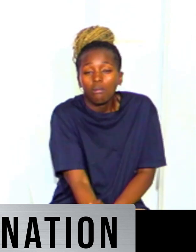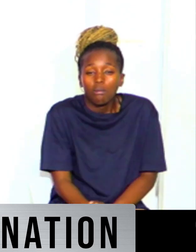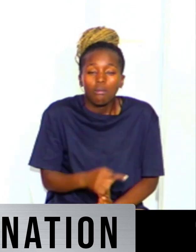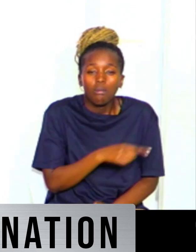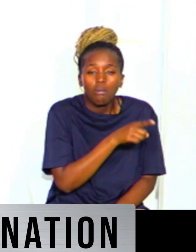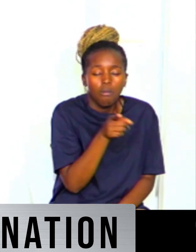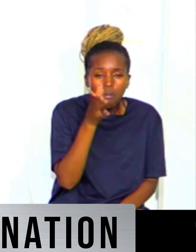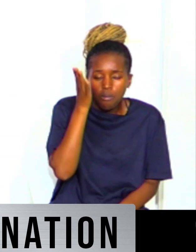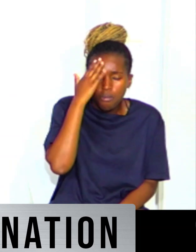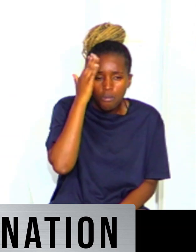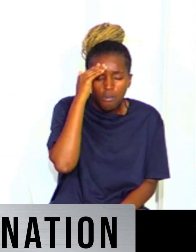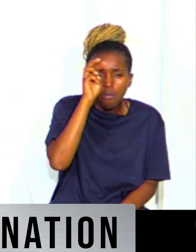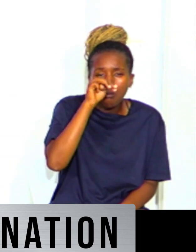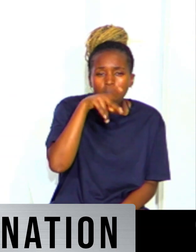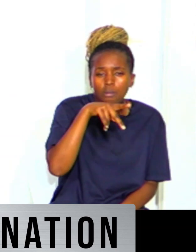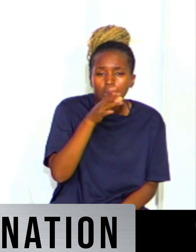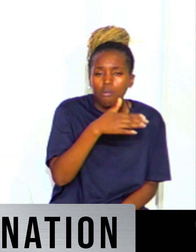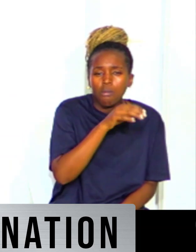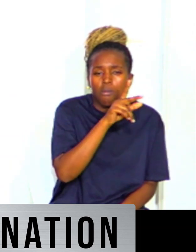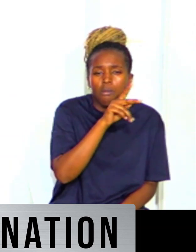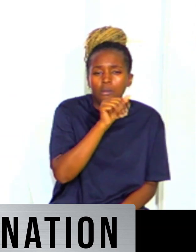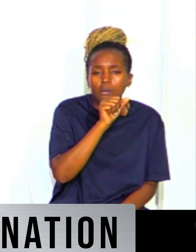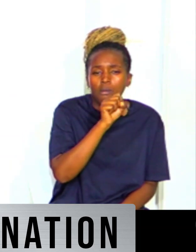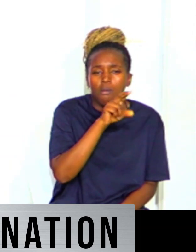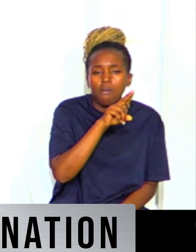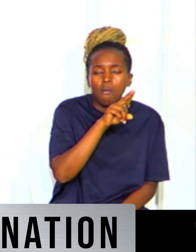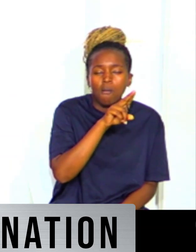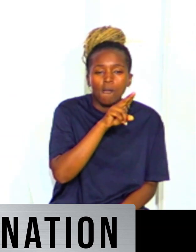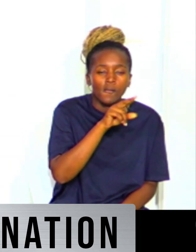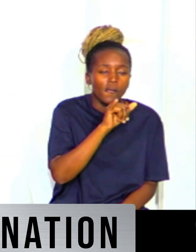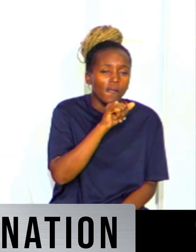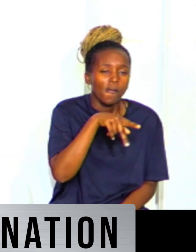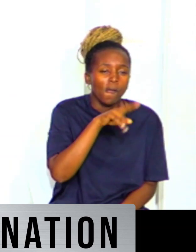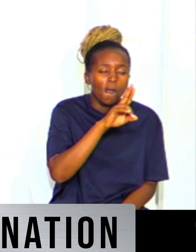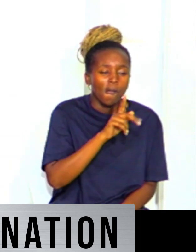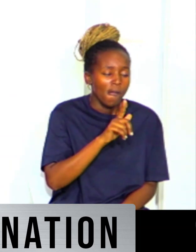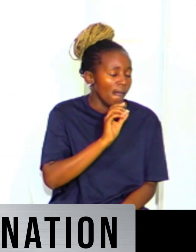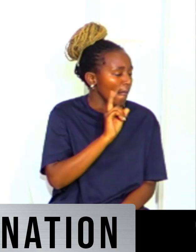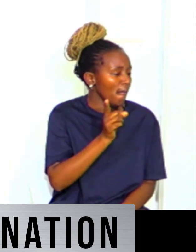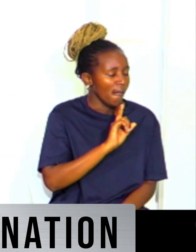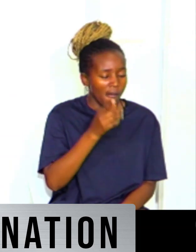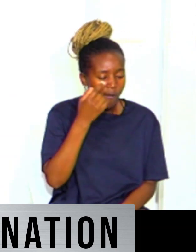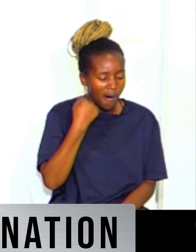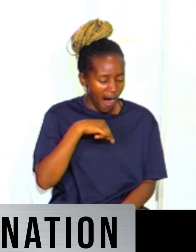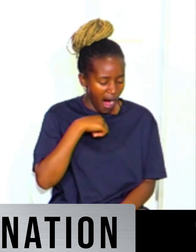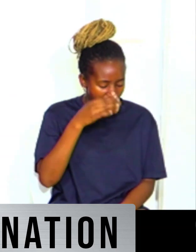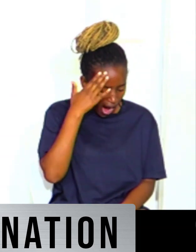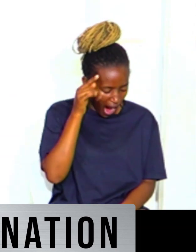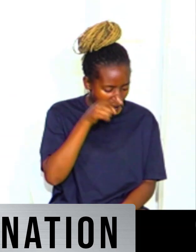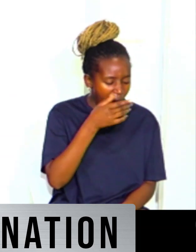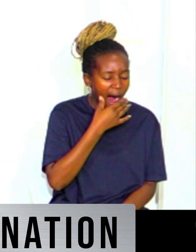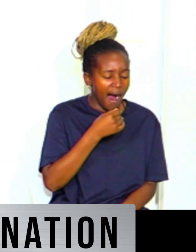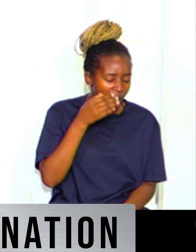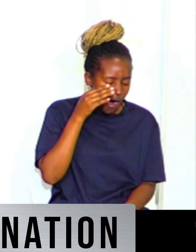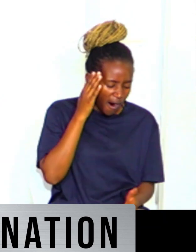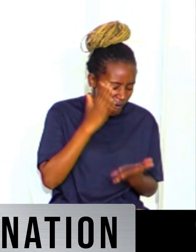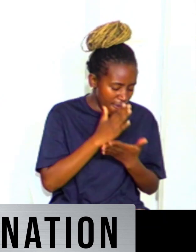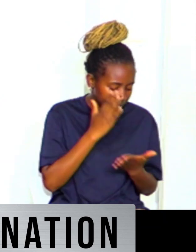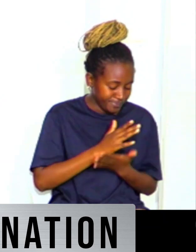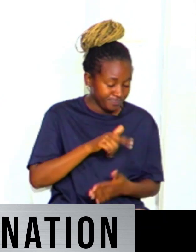fulani. Maybe we need to go into educating your people. Maybe you need to do that. Tell them who the leaders